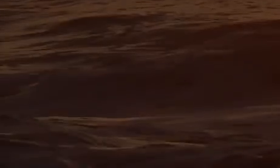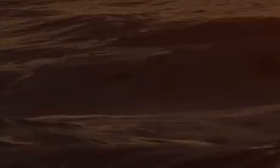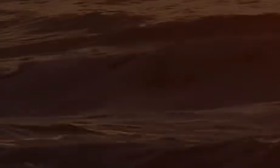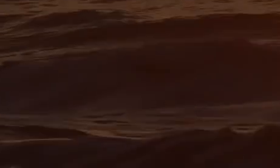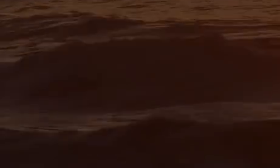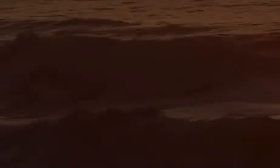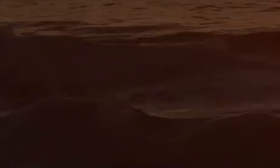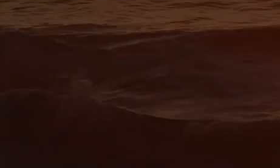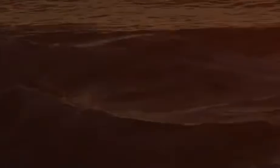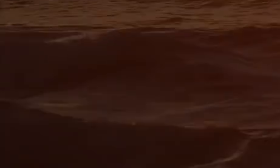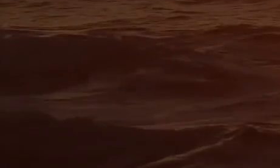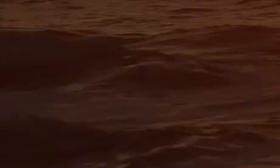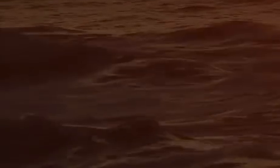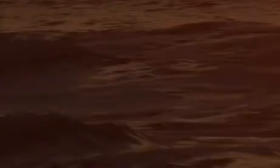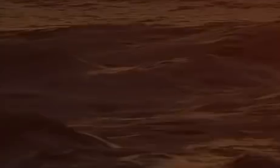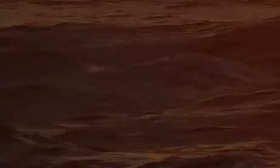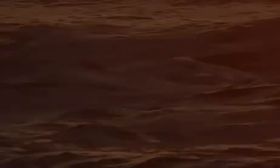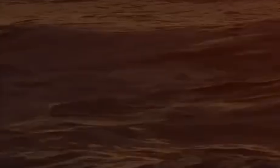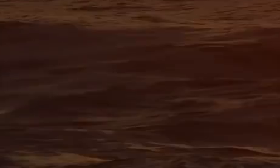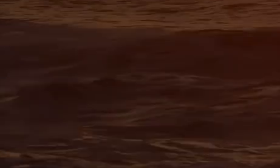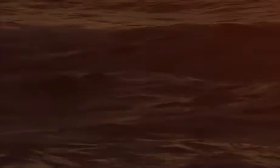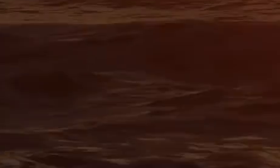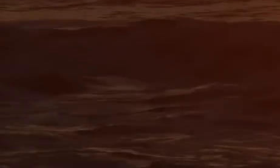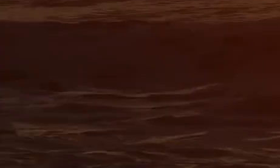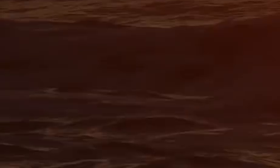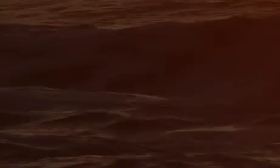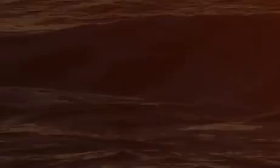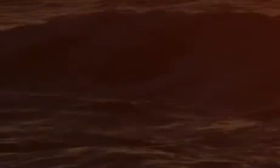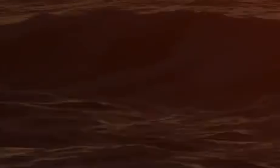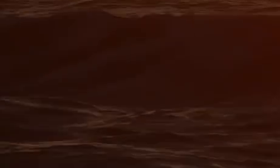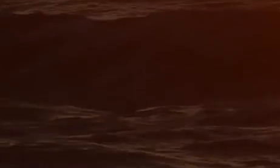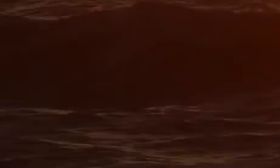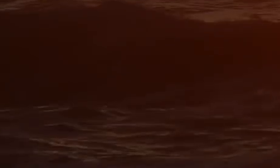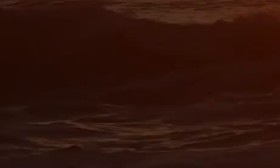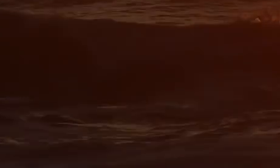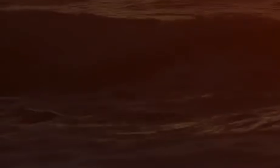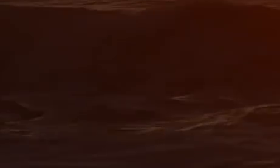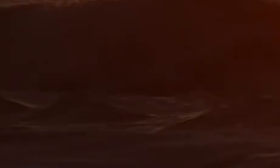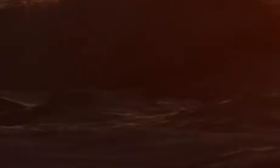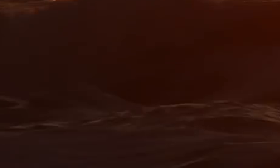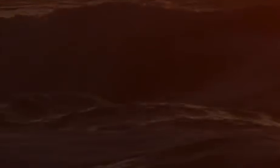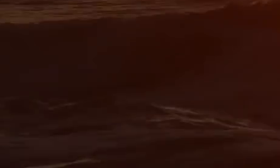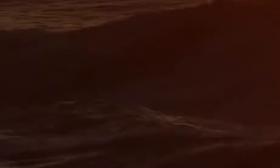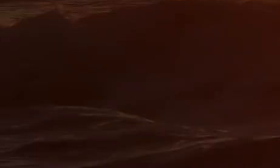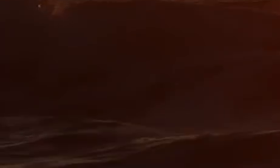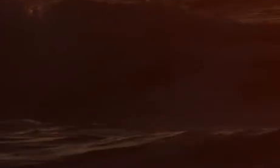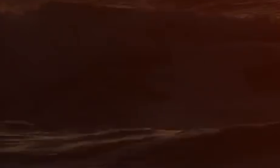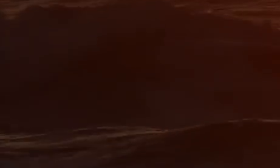difficulty and invokes the help of Hazrat Ali alayhi salam.